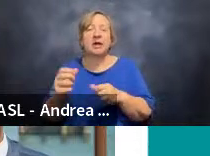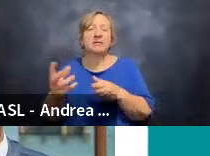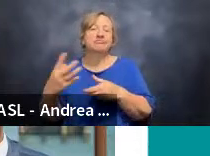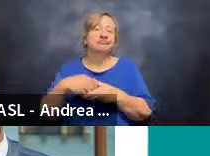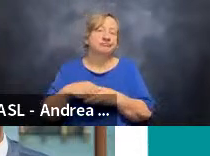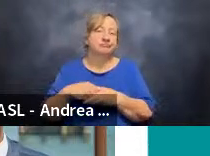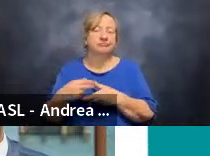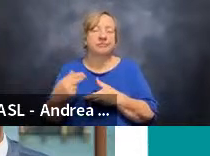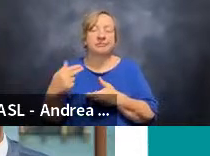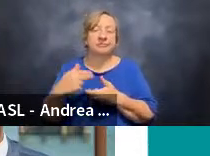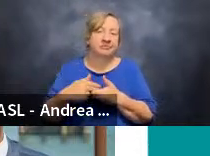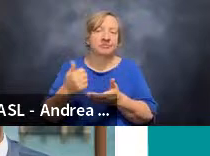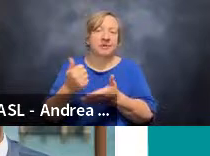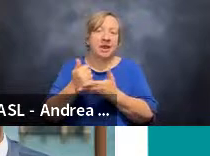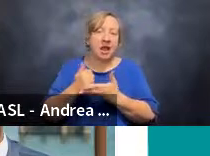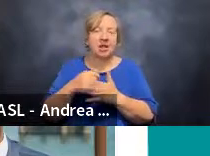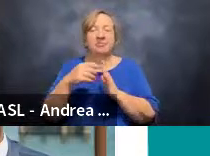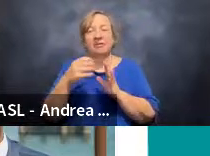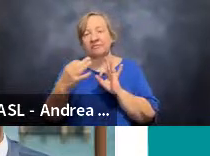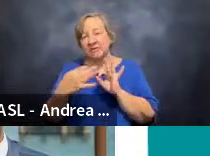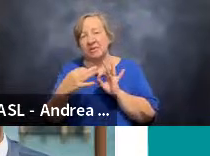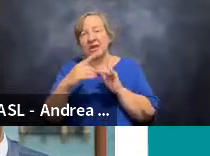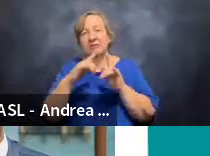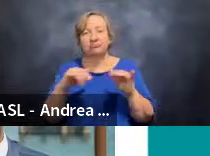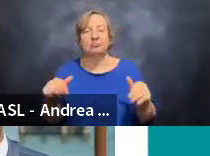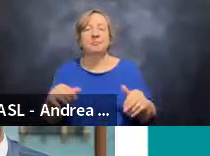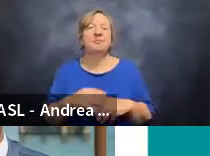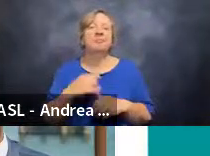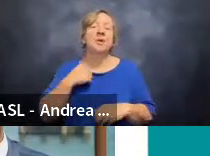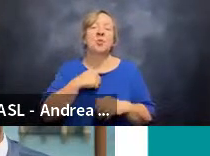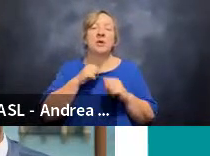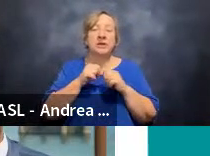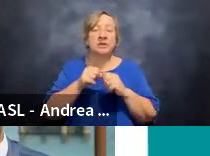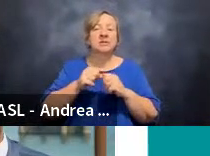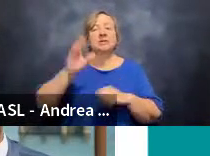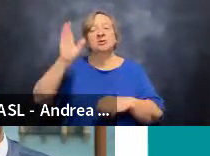thing. We continue to do presentations.